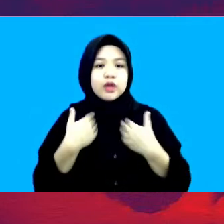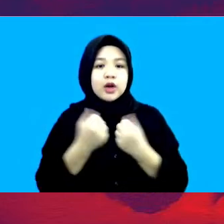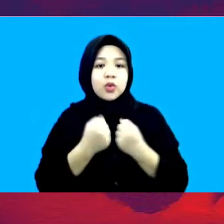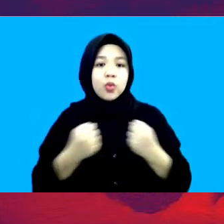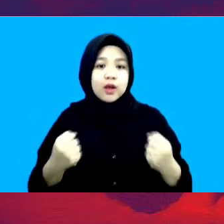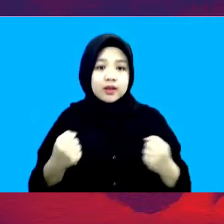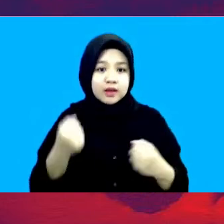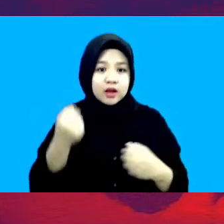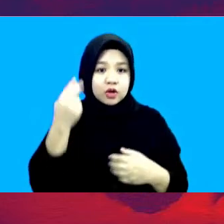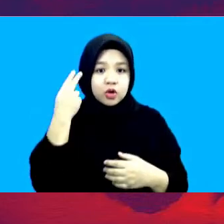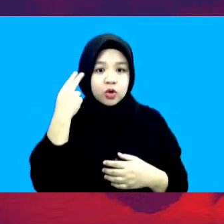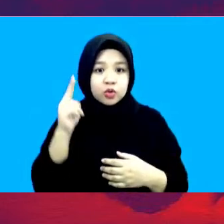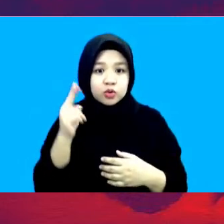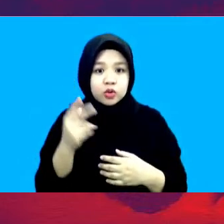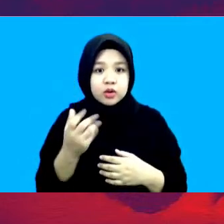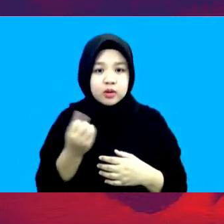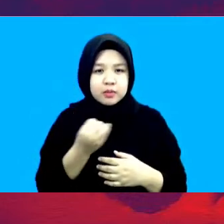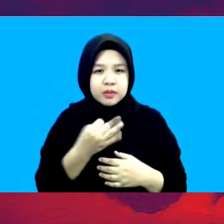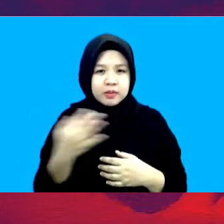Oh, there's a mask. Okay.